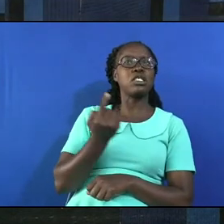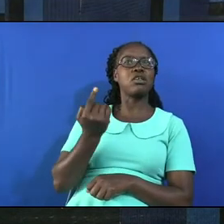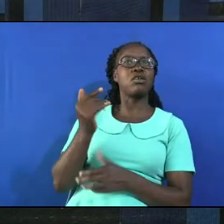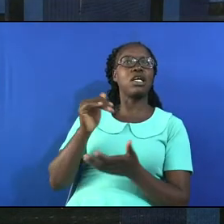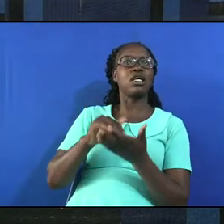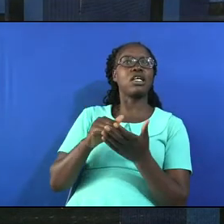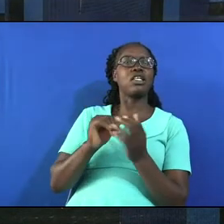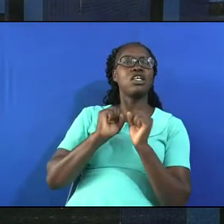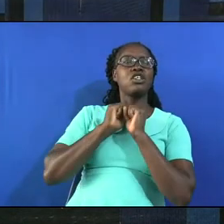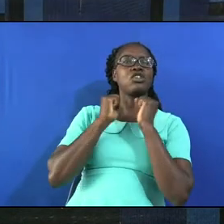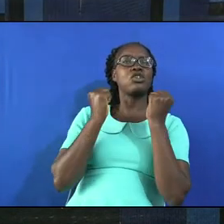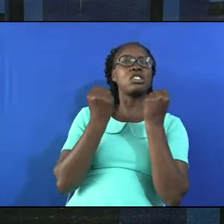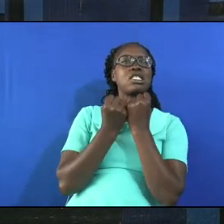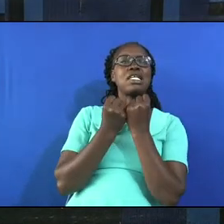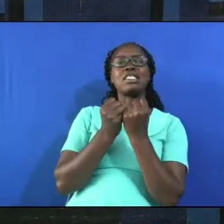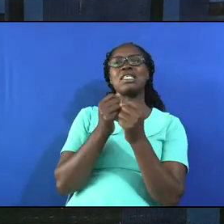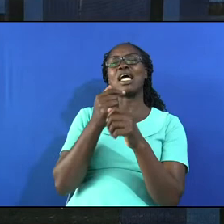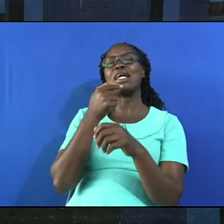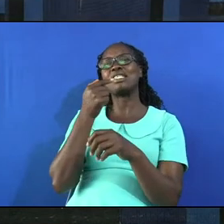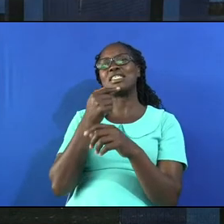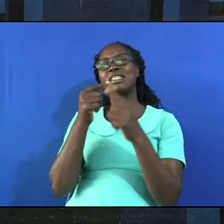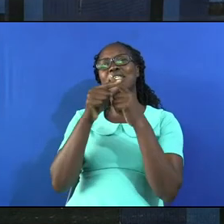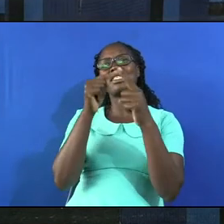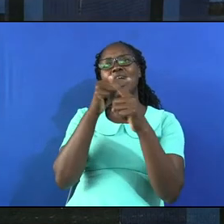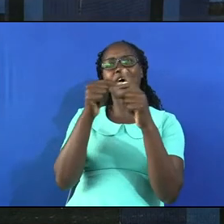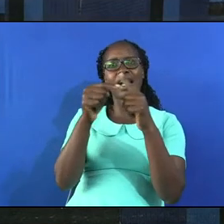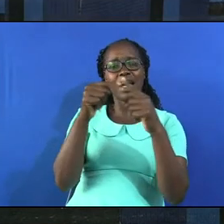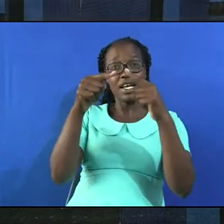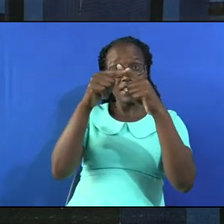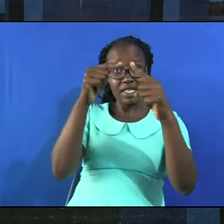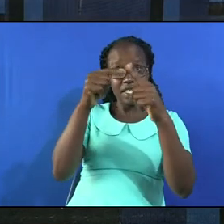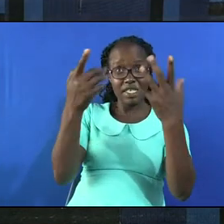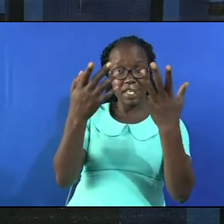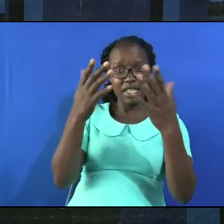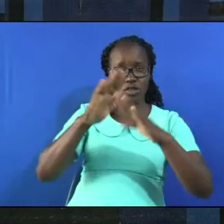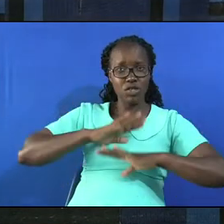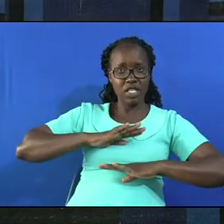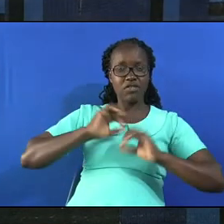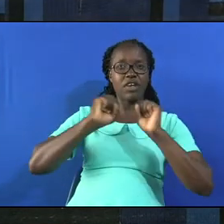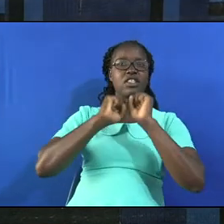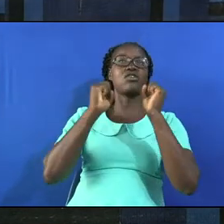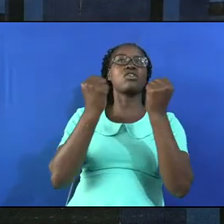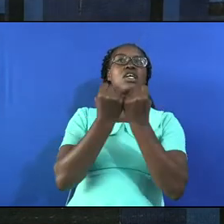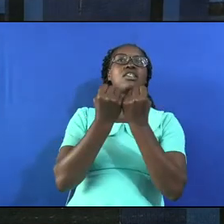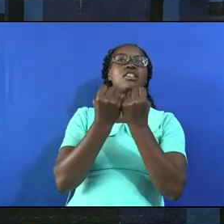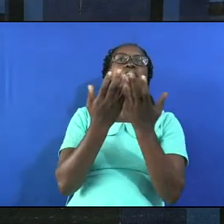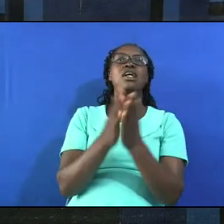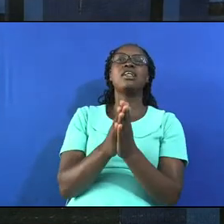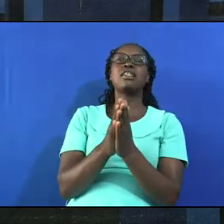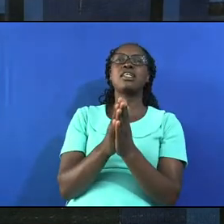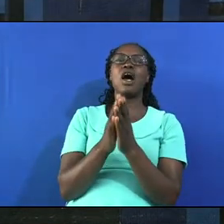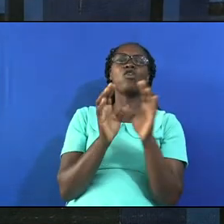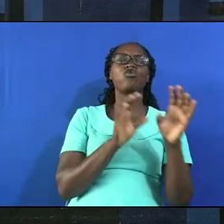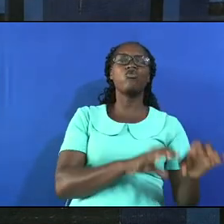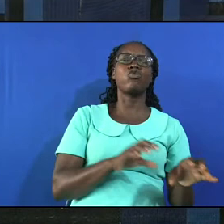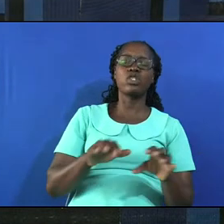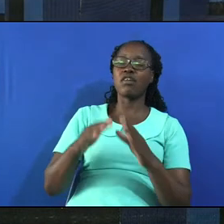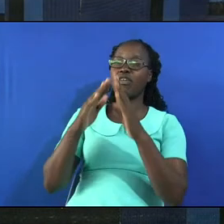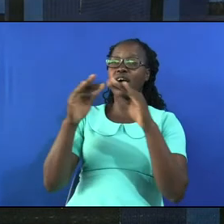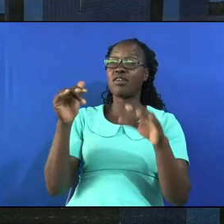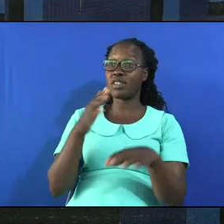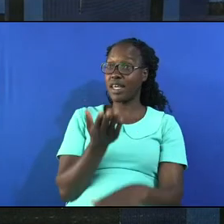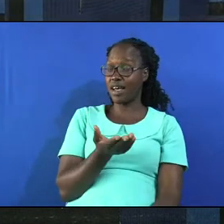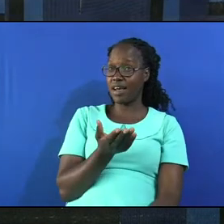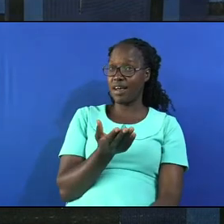single. Society has set standards, and now to satisfy society, you suffer inside the